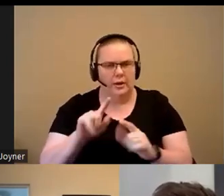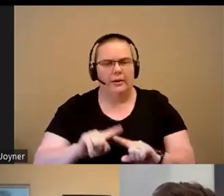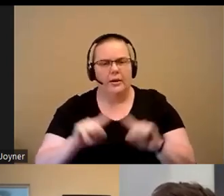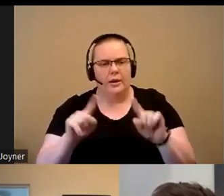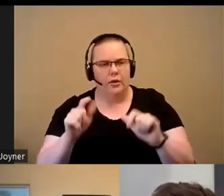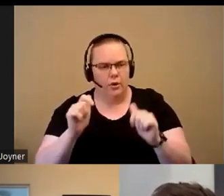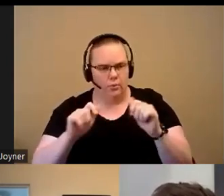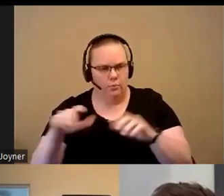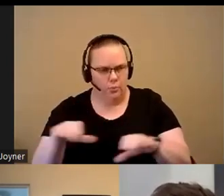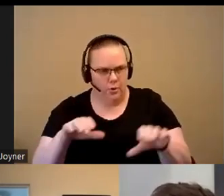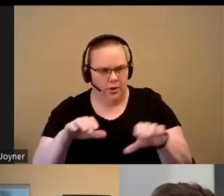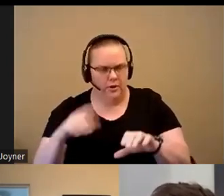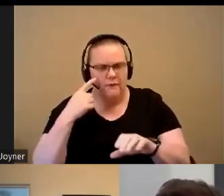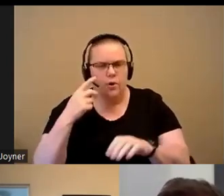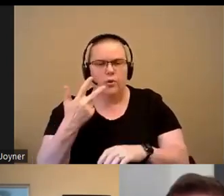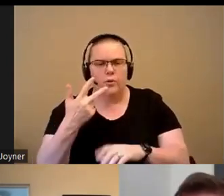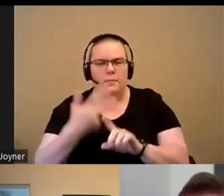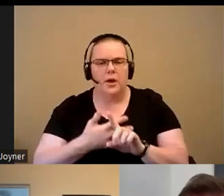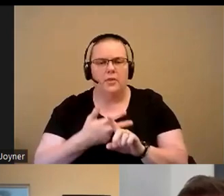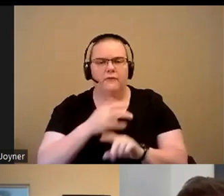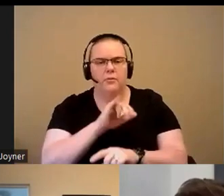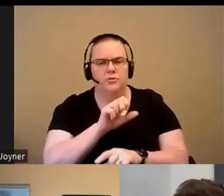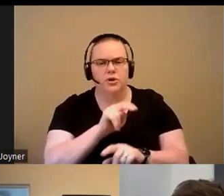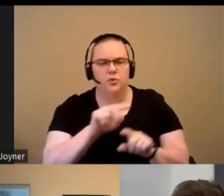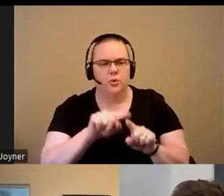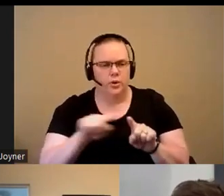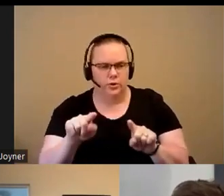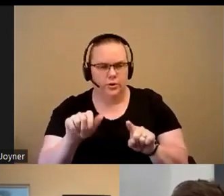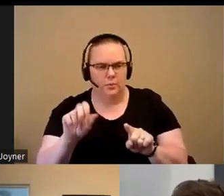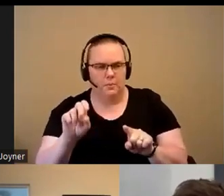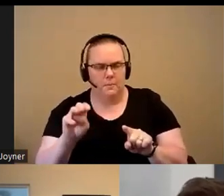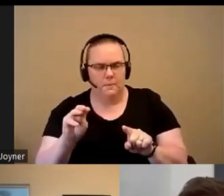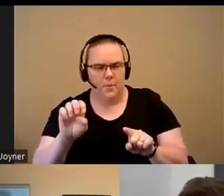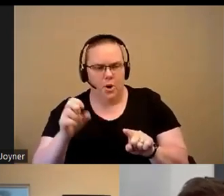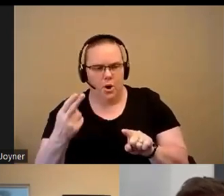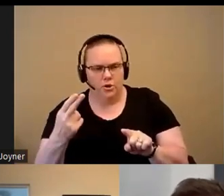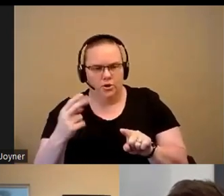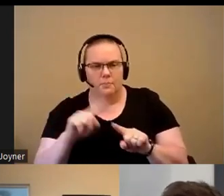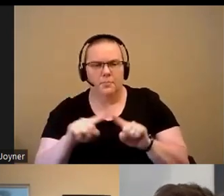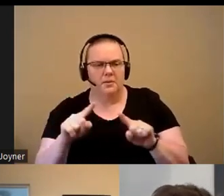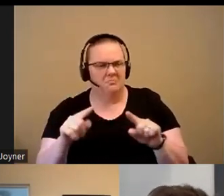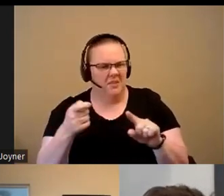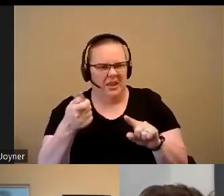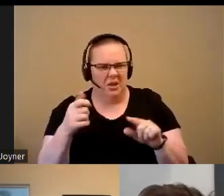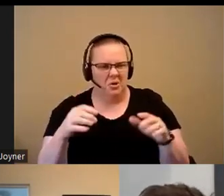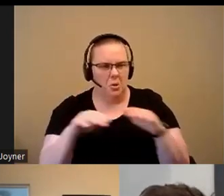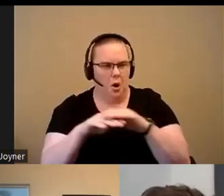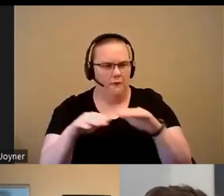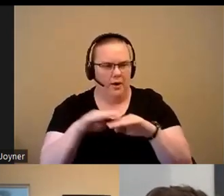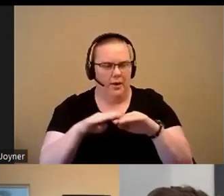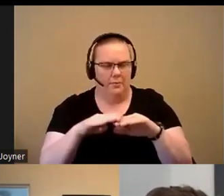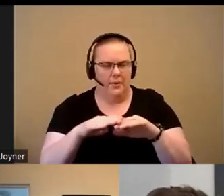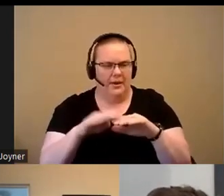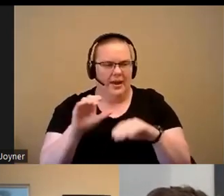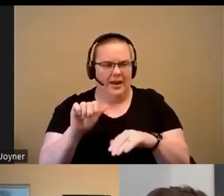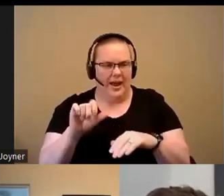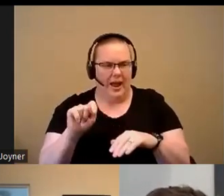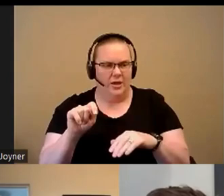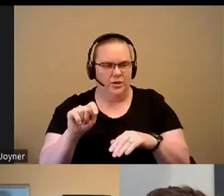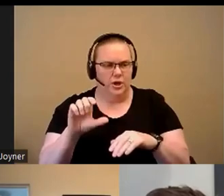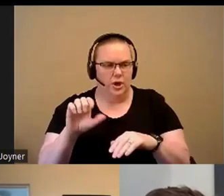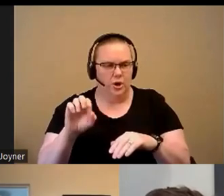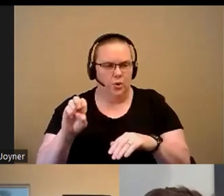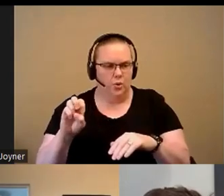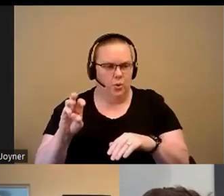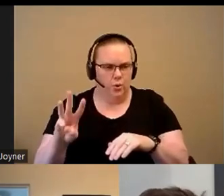a 3-month tour from January to March. There is little overlap in the cast and crew, but the majority of the people are only working on one